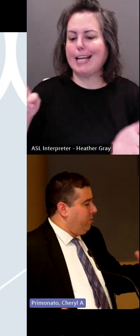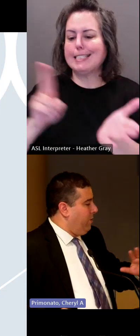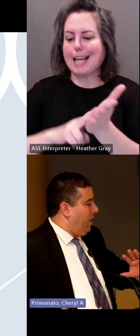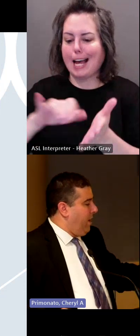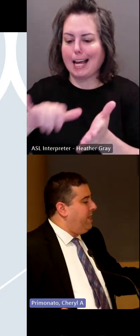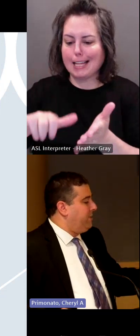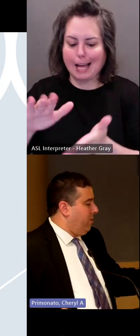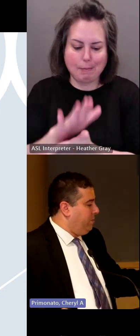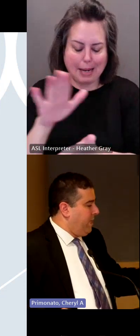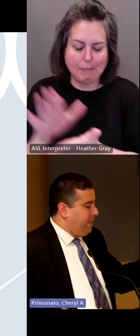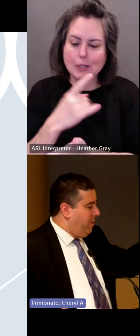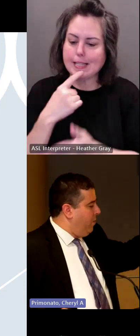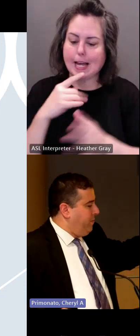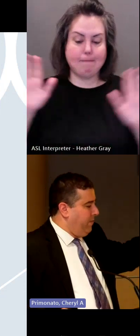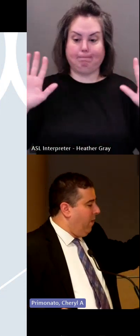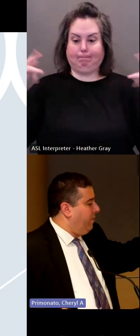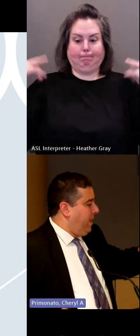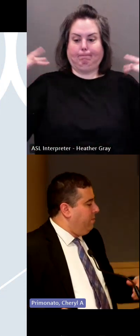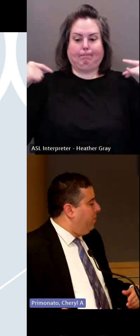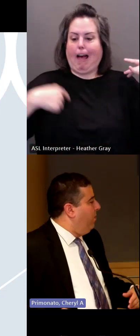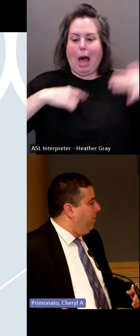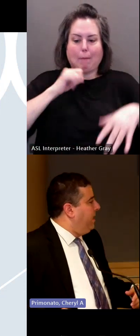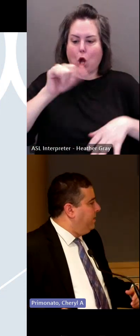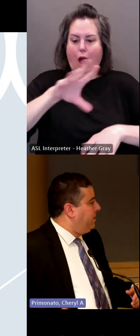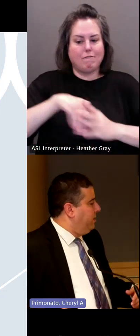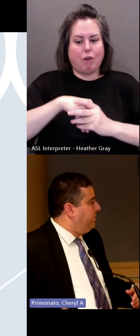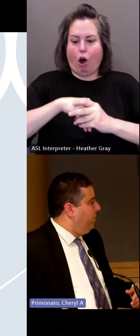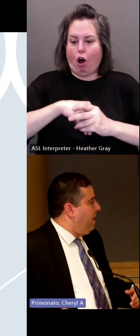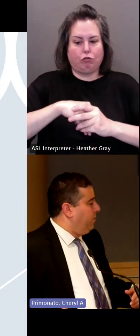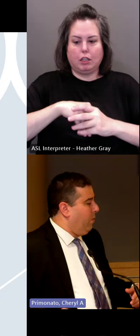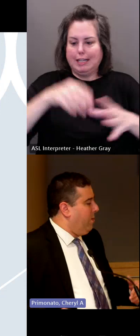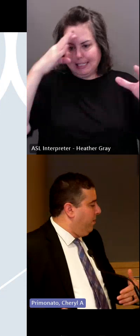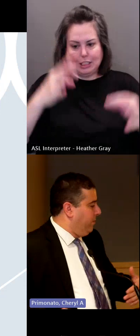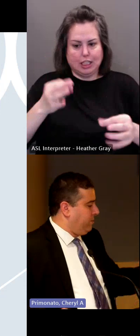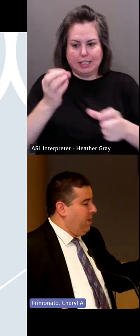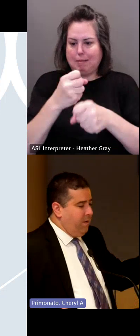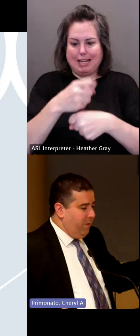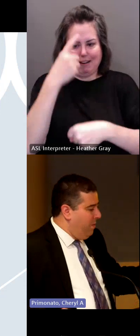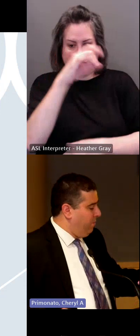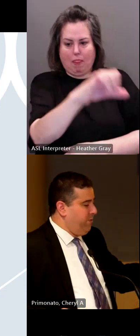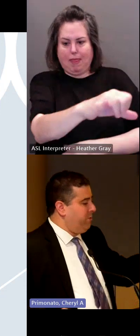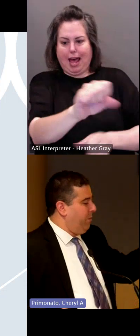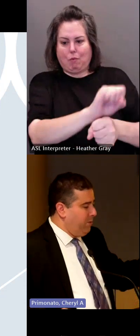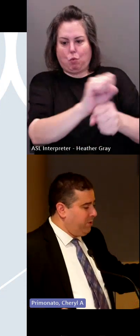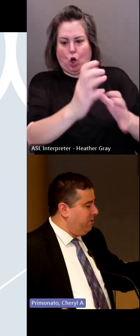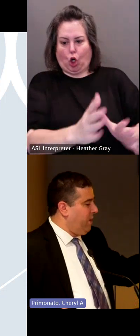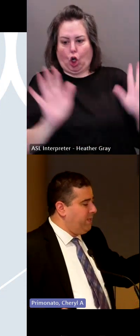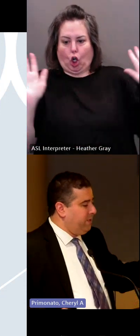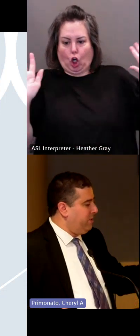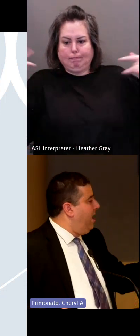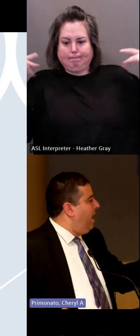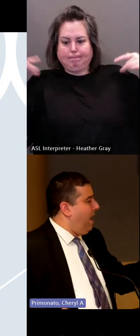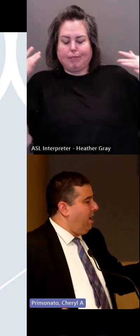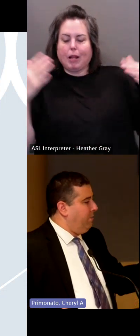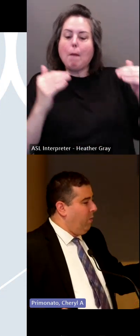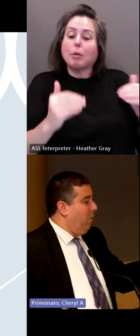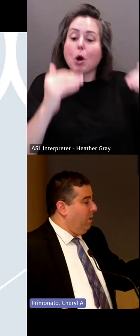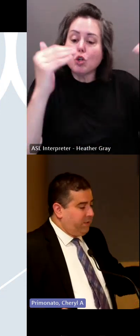that makes sure under any circumstance, they would be involved in any employee related decisions for that employee, whether it's future promotions,